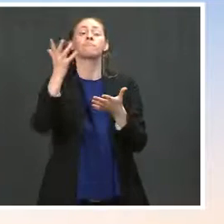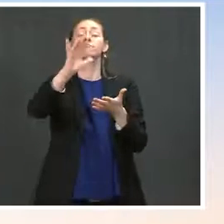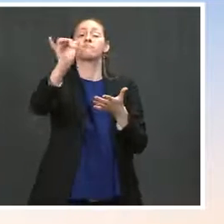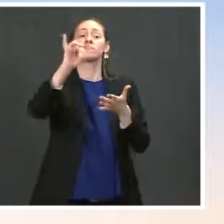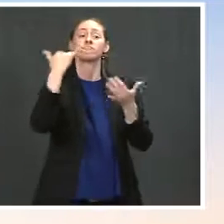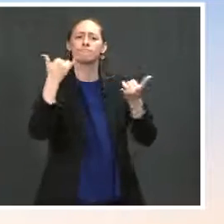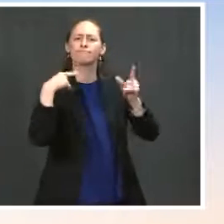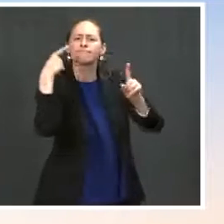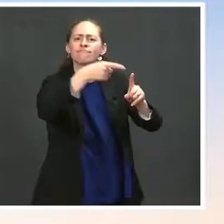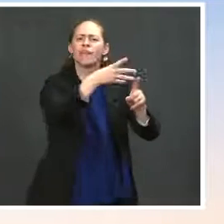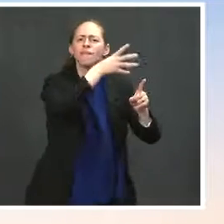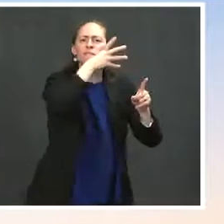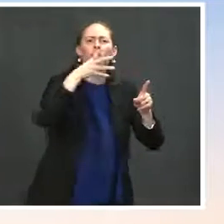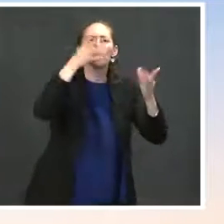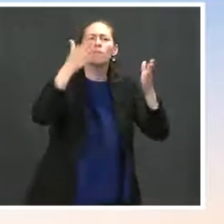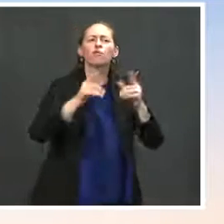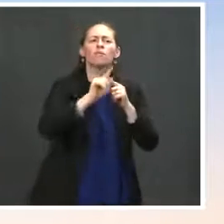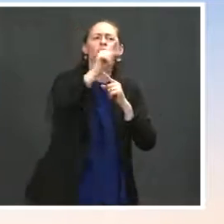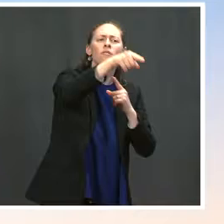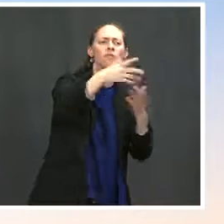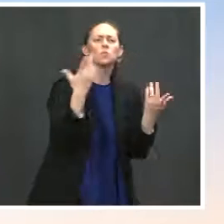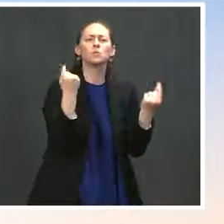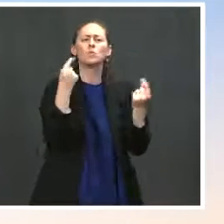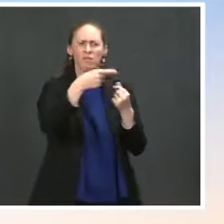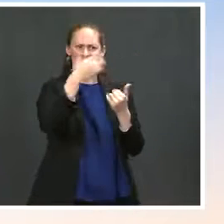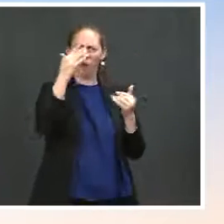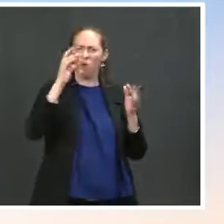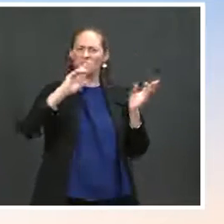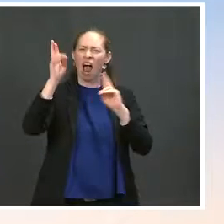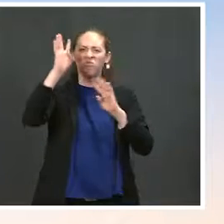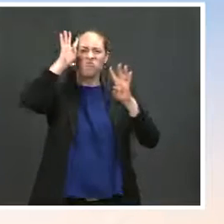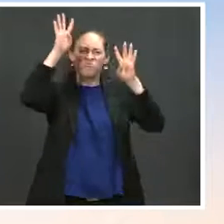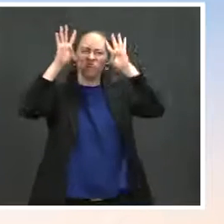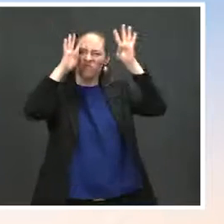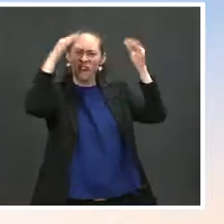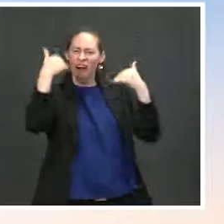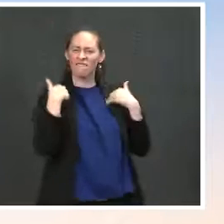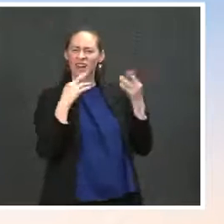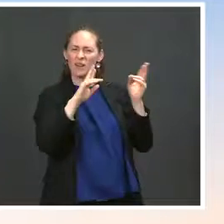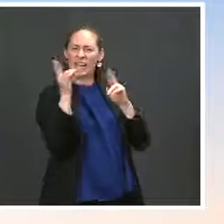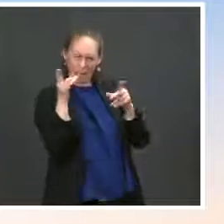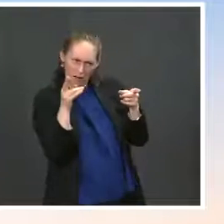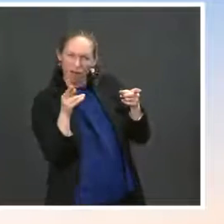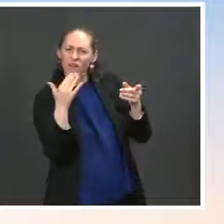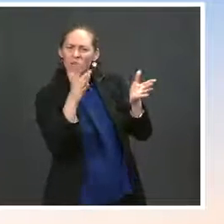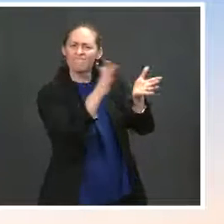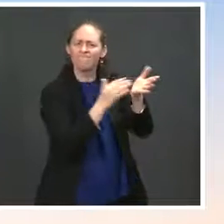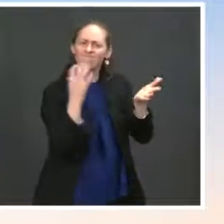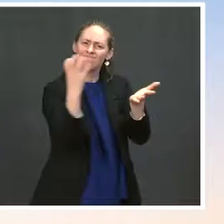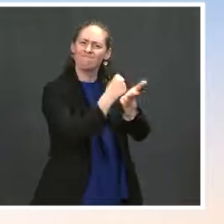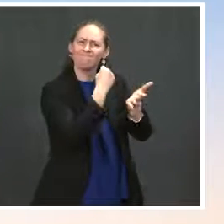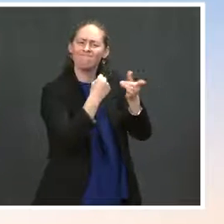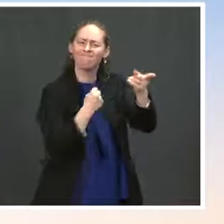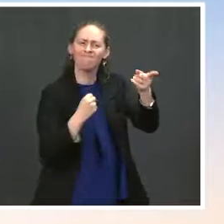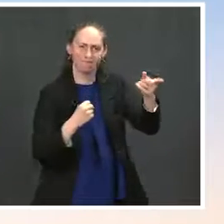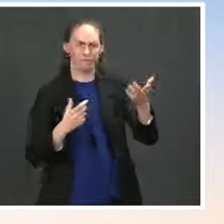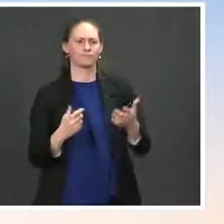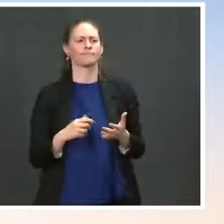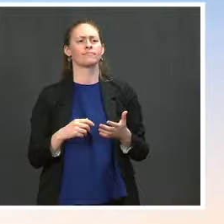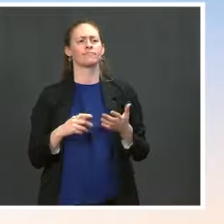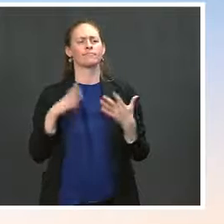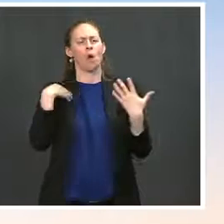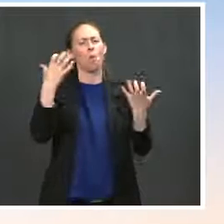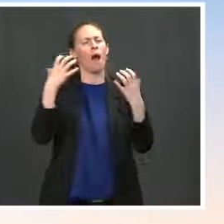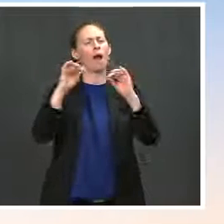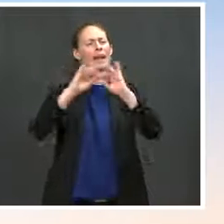cutting-edge tools to make American soil the next frontier of carbon innovation. So let's be clear, the